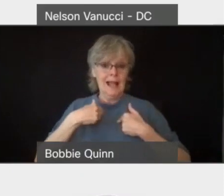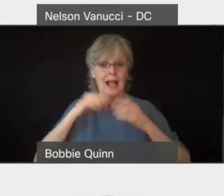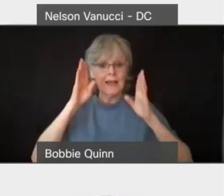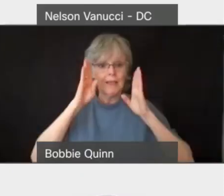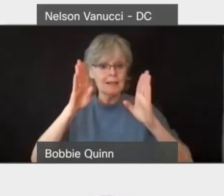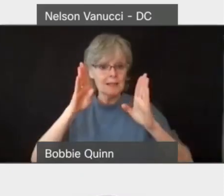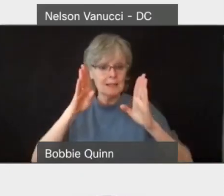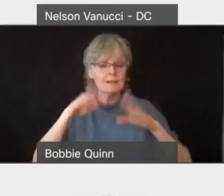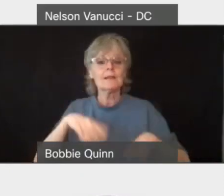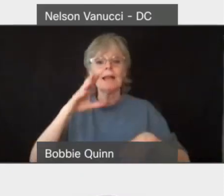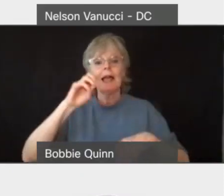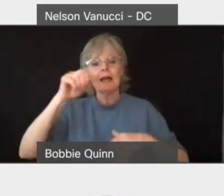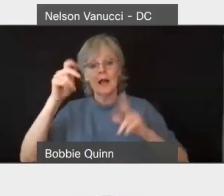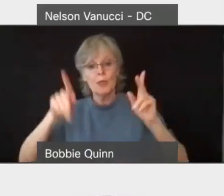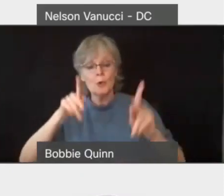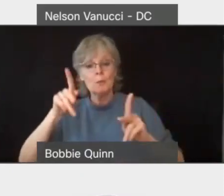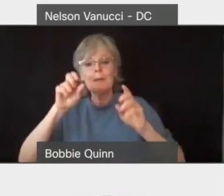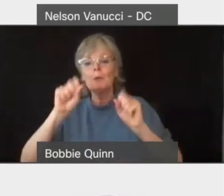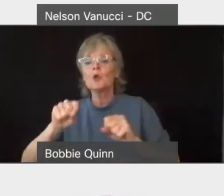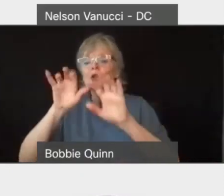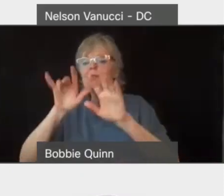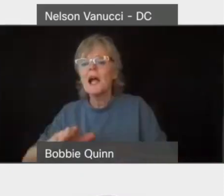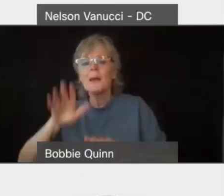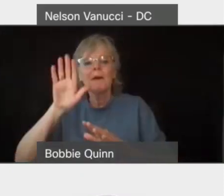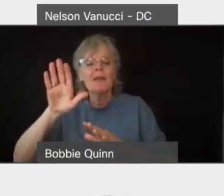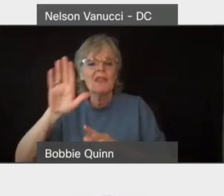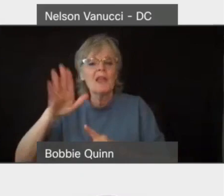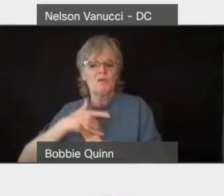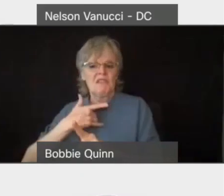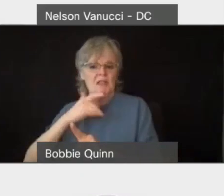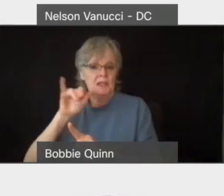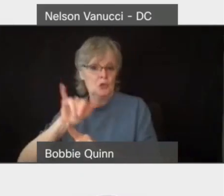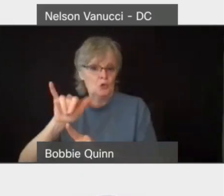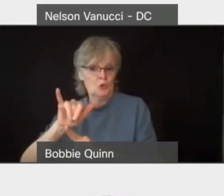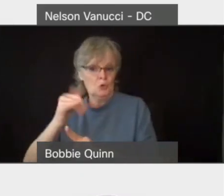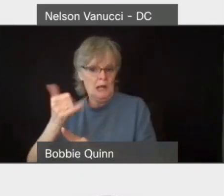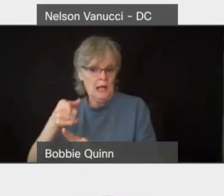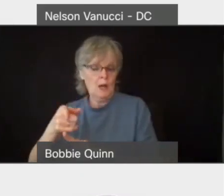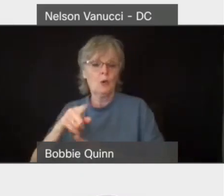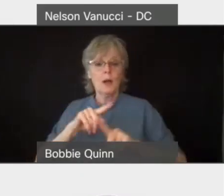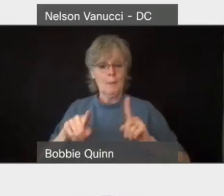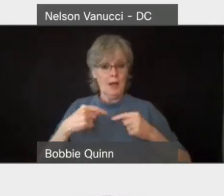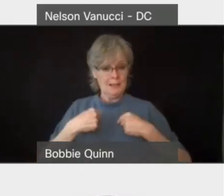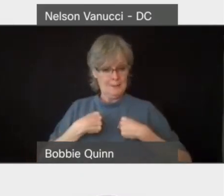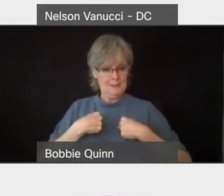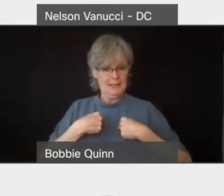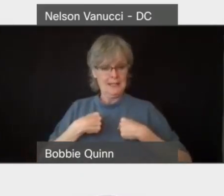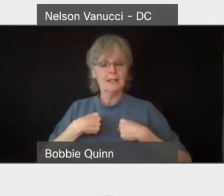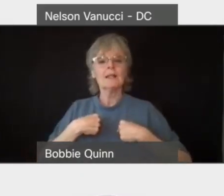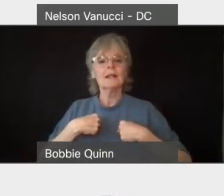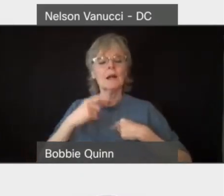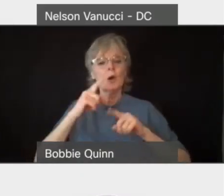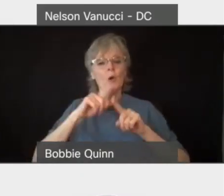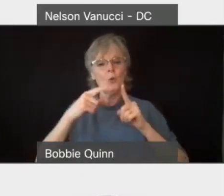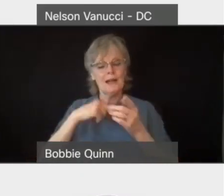myself, and other people could type in what their impression was, what seemed consistent to me across the